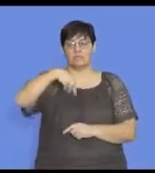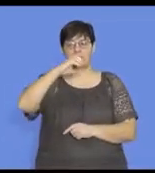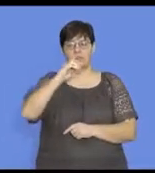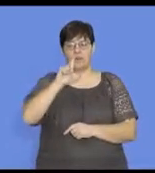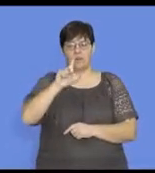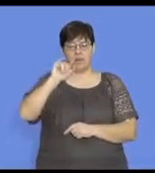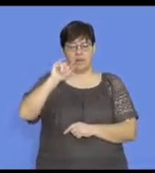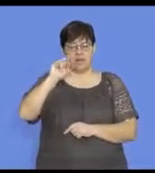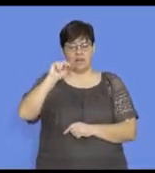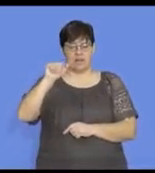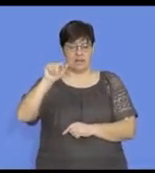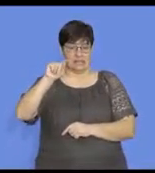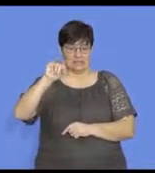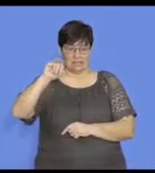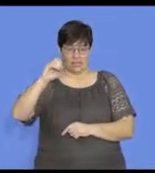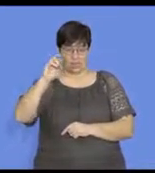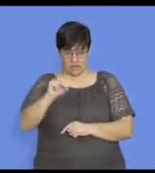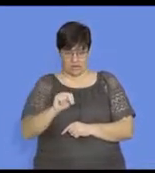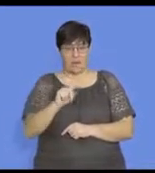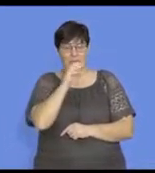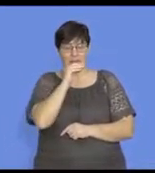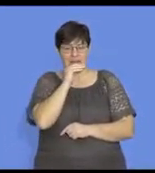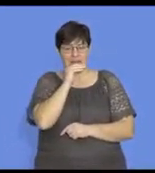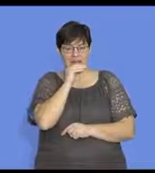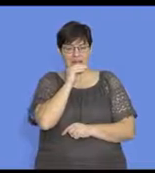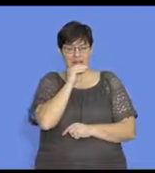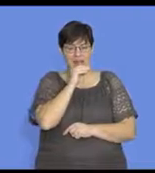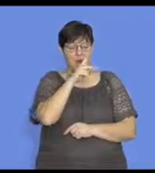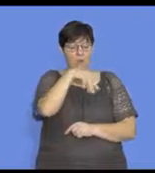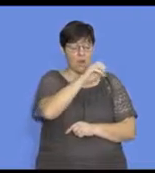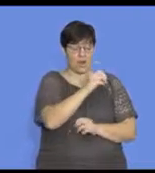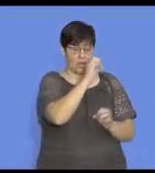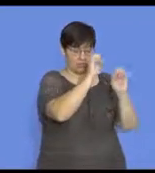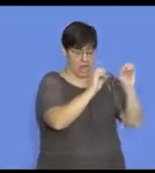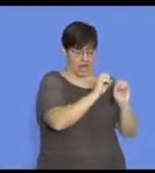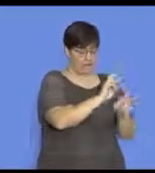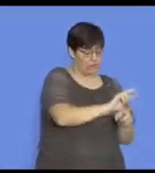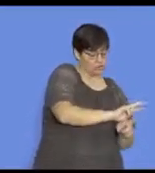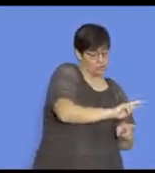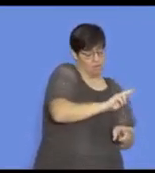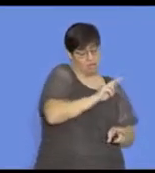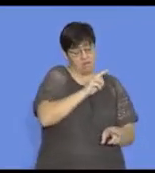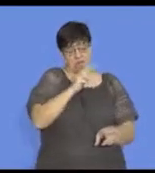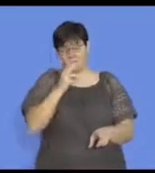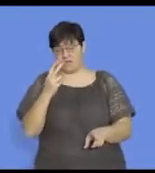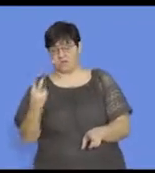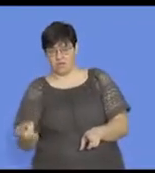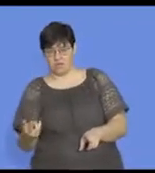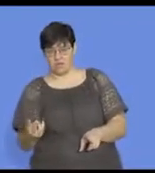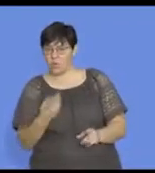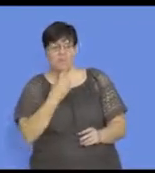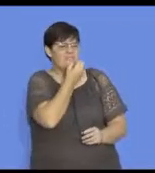So it's the act of transferring pollen grains from the anther, not from flower to